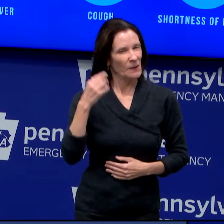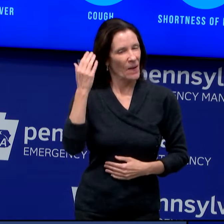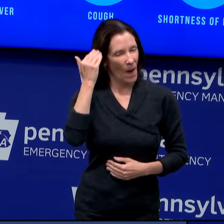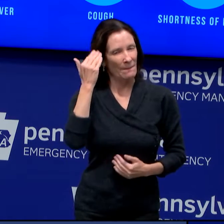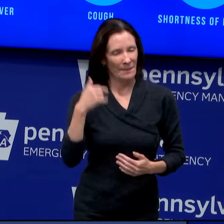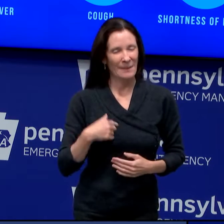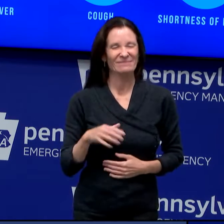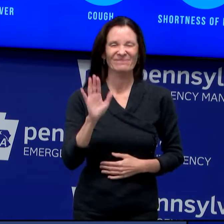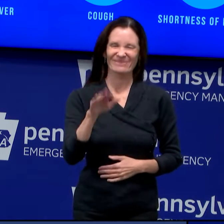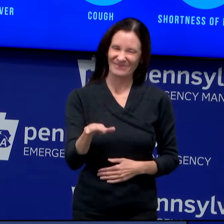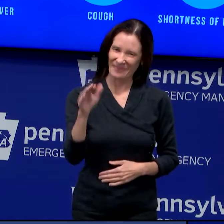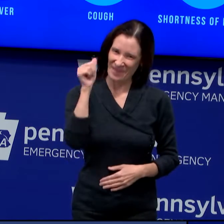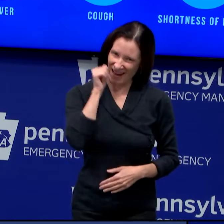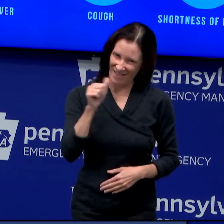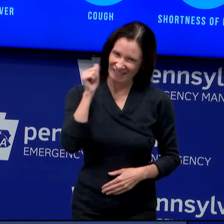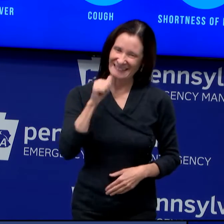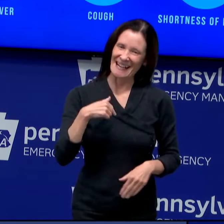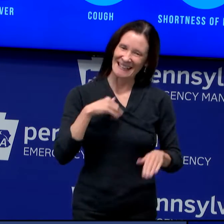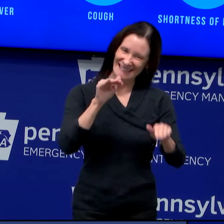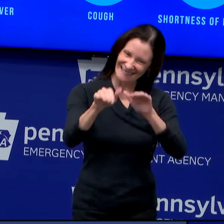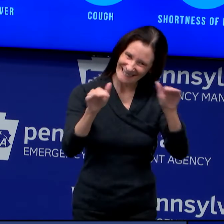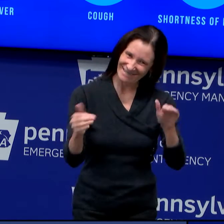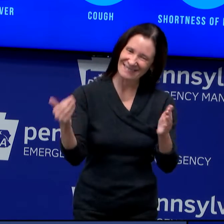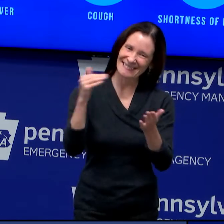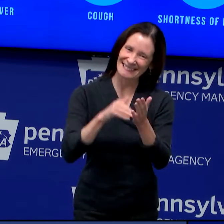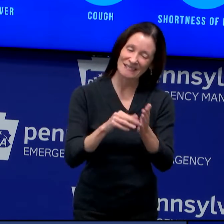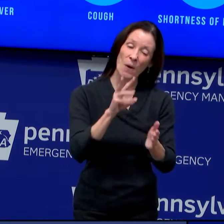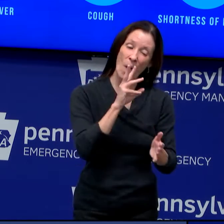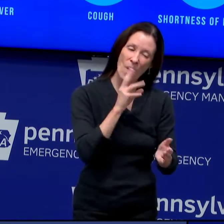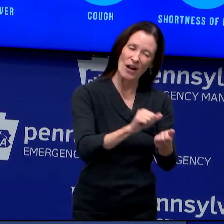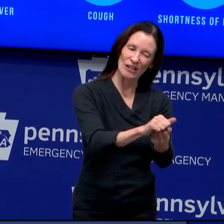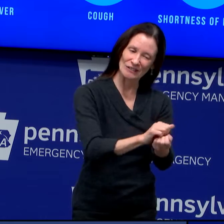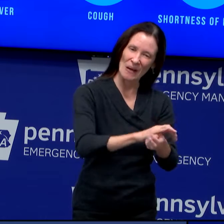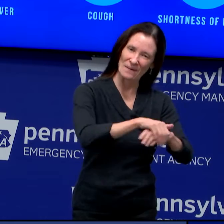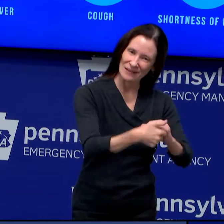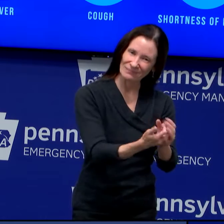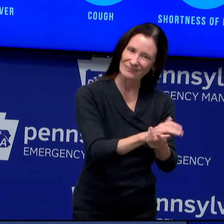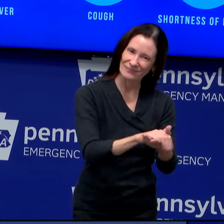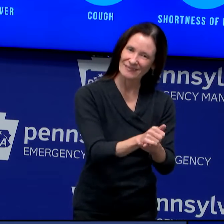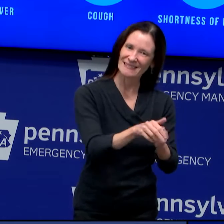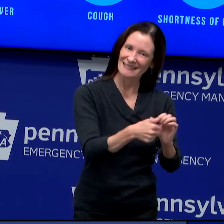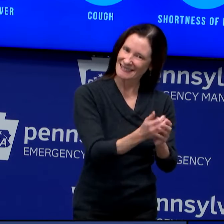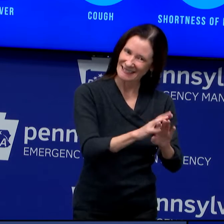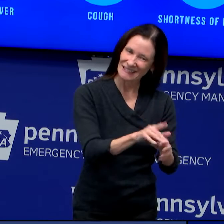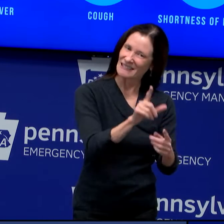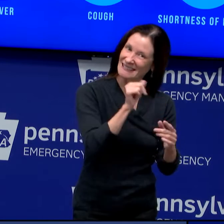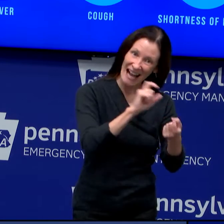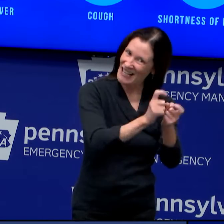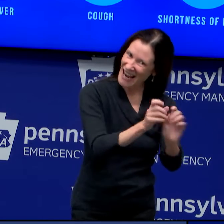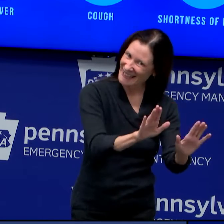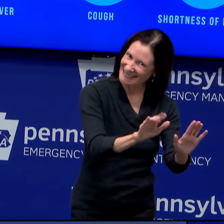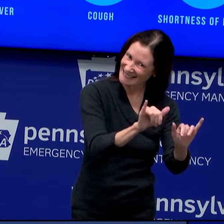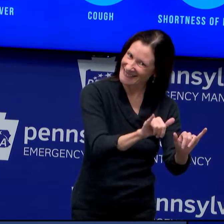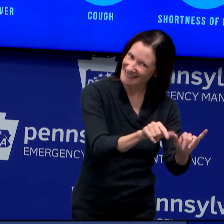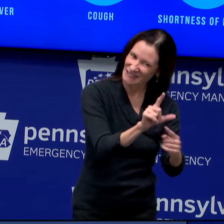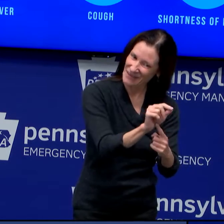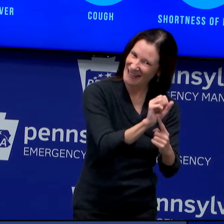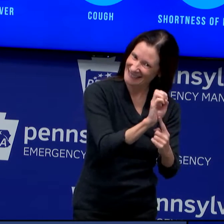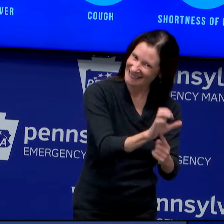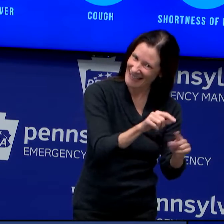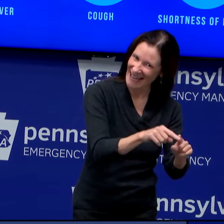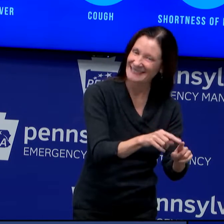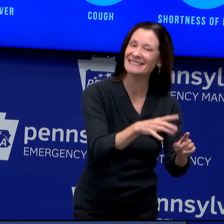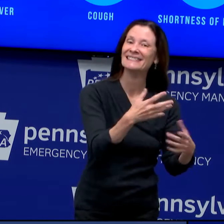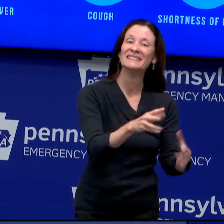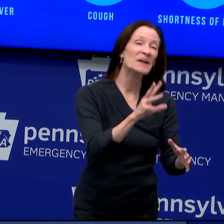changed. The time it still takes to sing happy birthday twice. And use hand sanitizer if